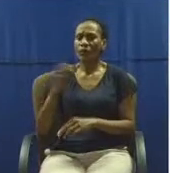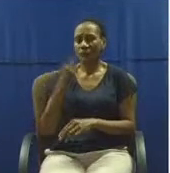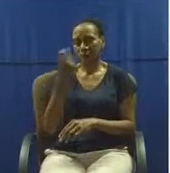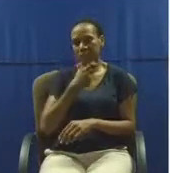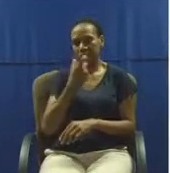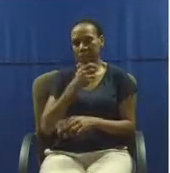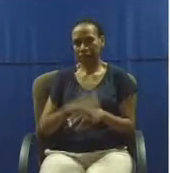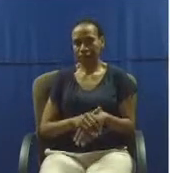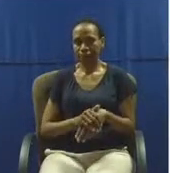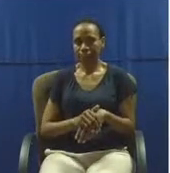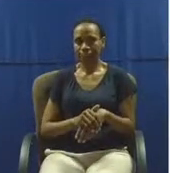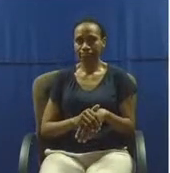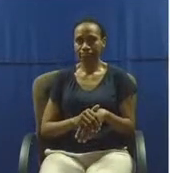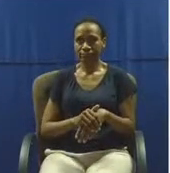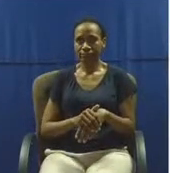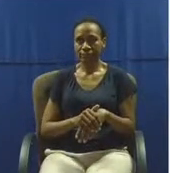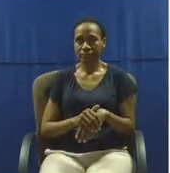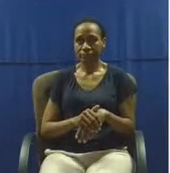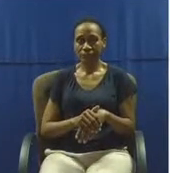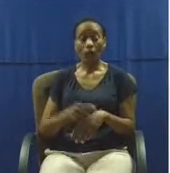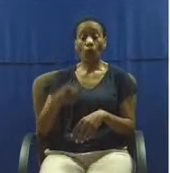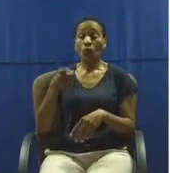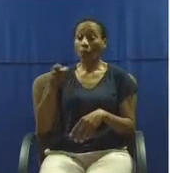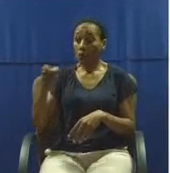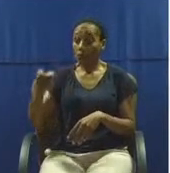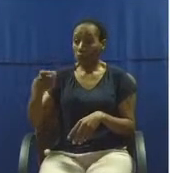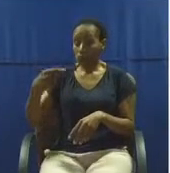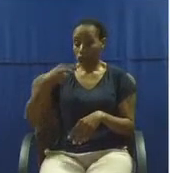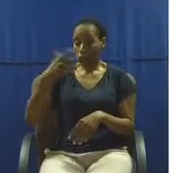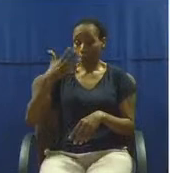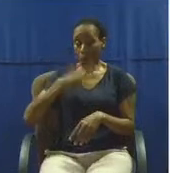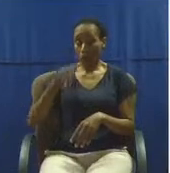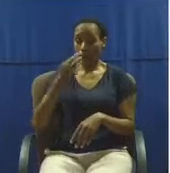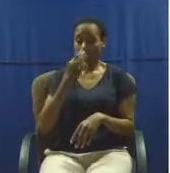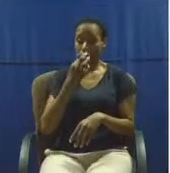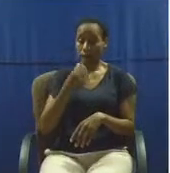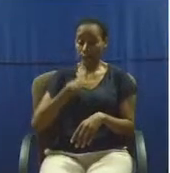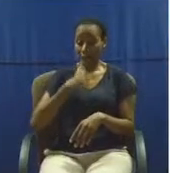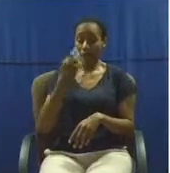He is You want me to say I'm withdrawing focal?